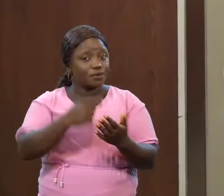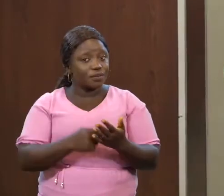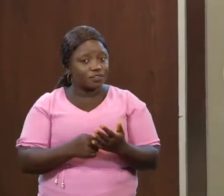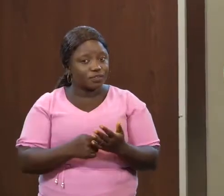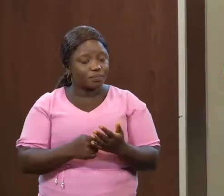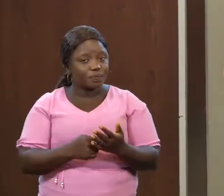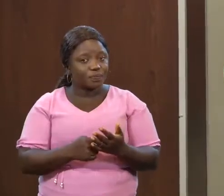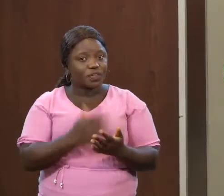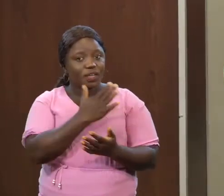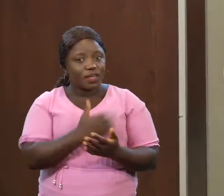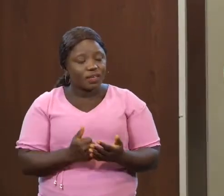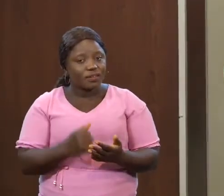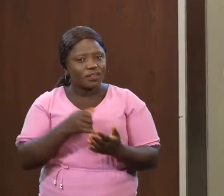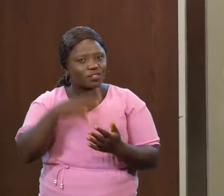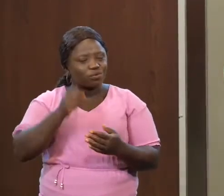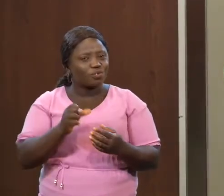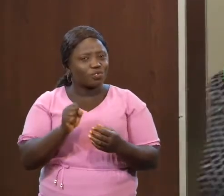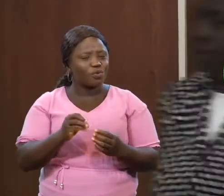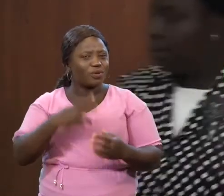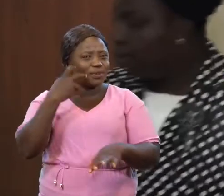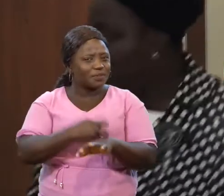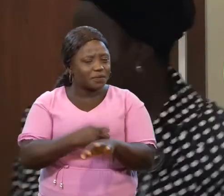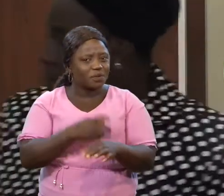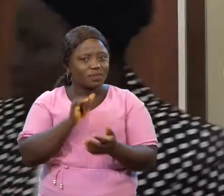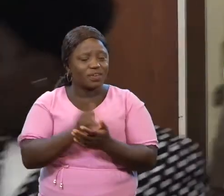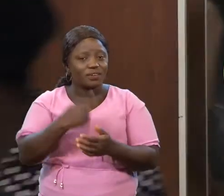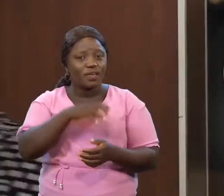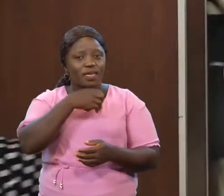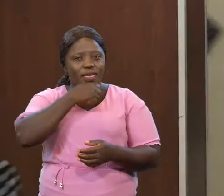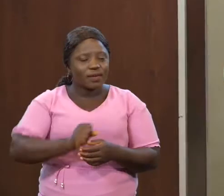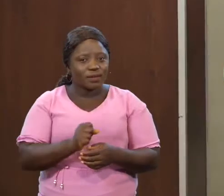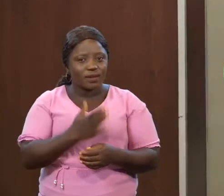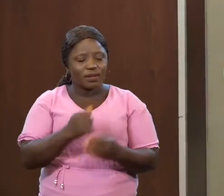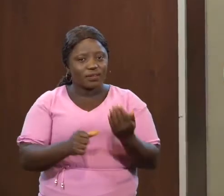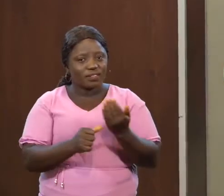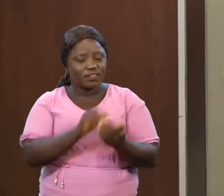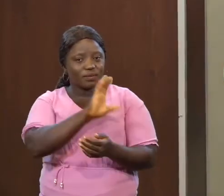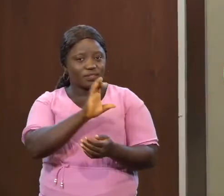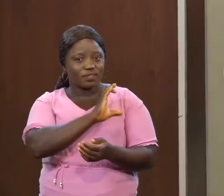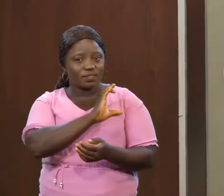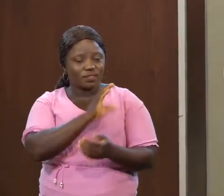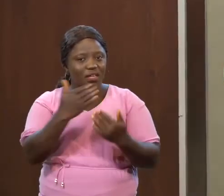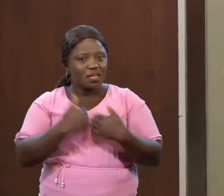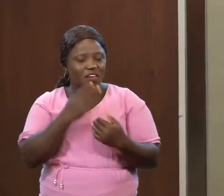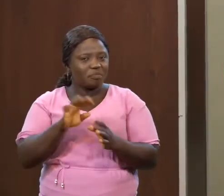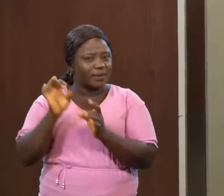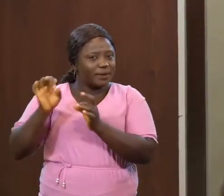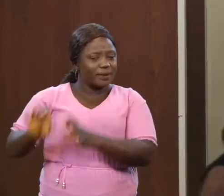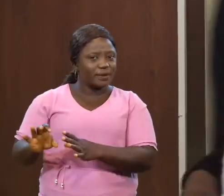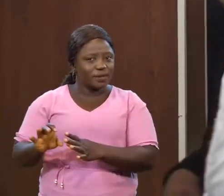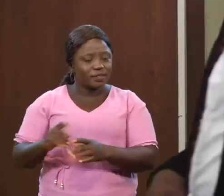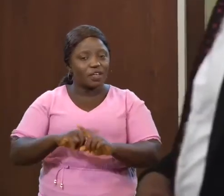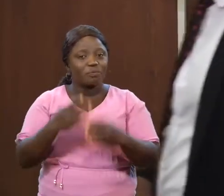recognition, and it's been so difficult that the elderly and the senior citizens are